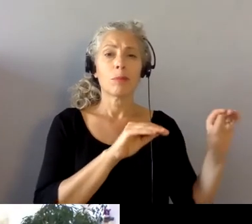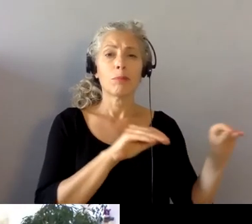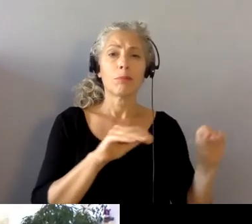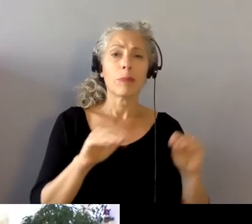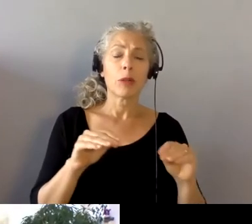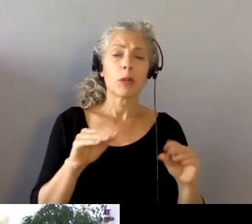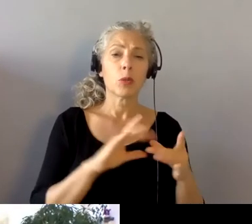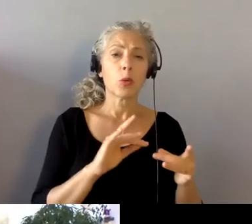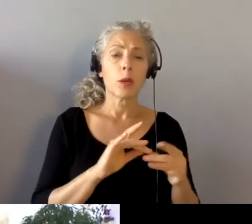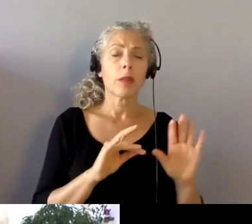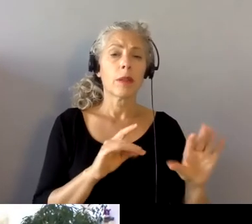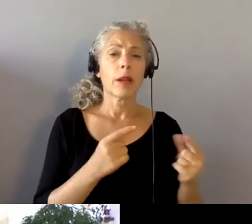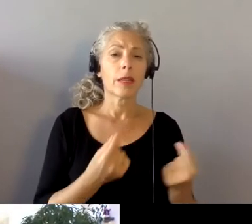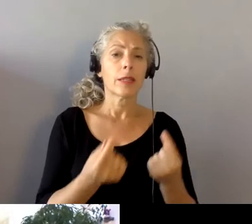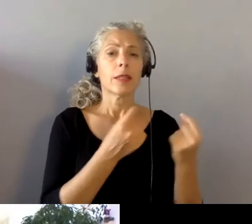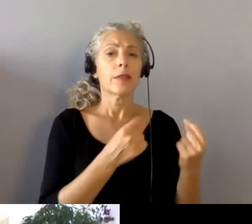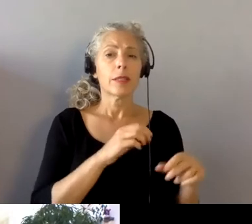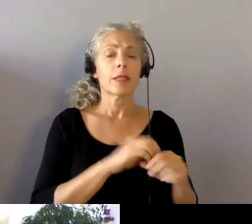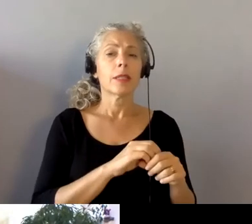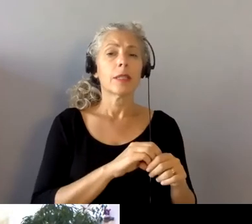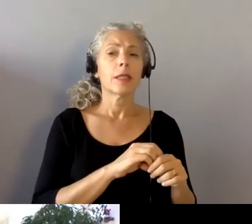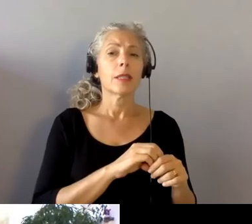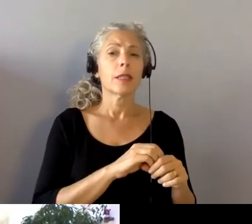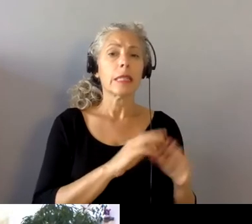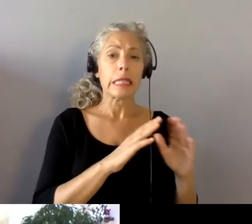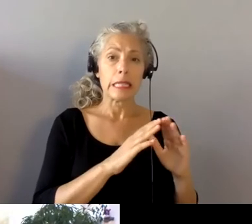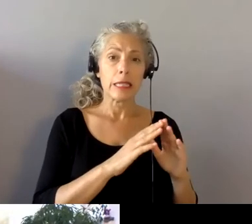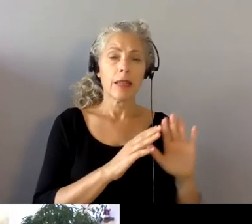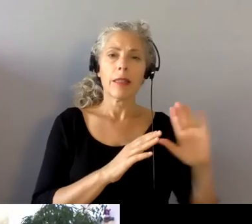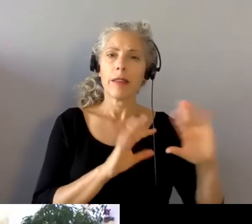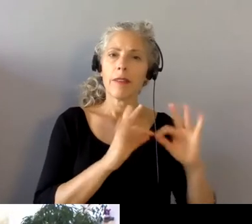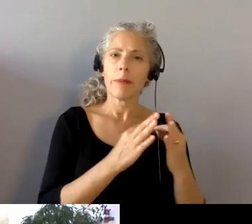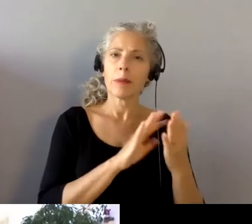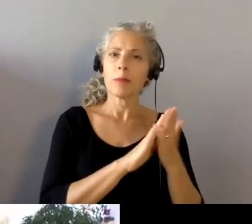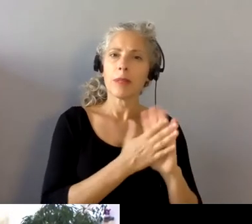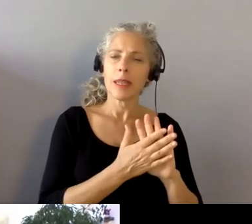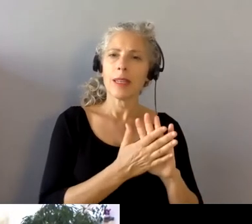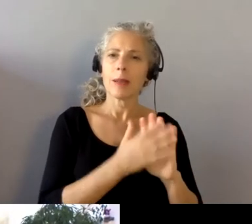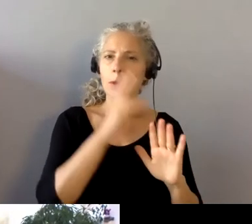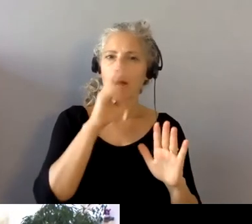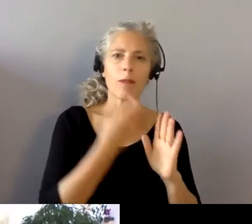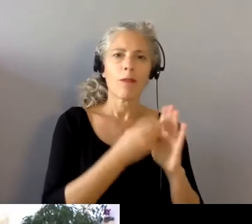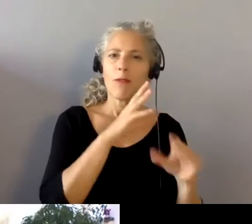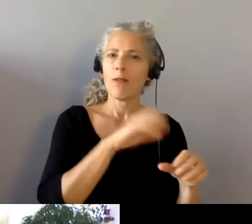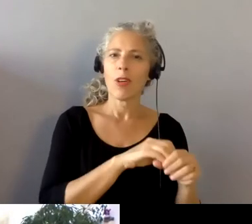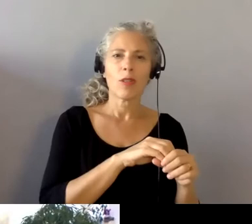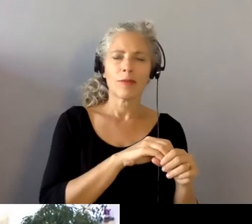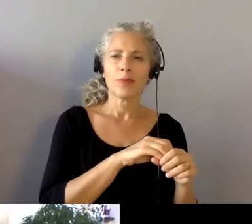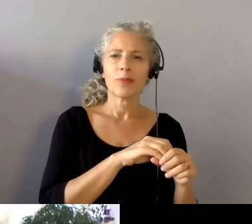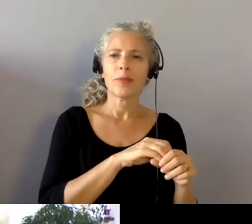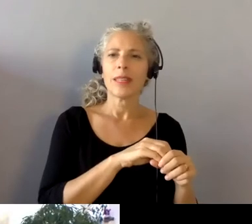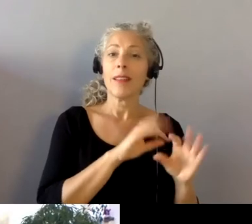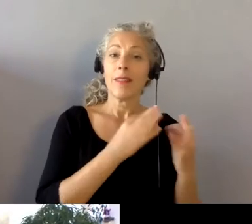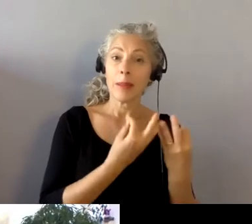in the city and an expression of their daily lives, their families became completely involved in the project and were excited